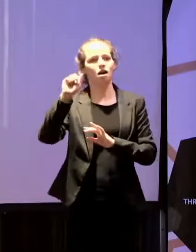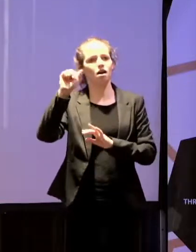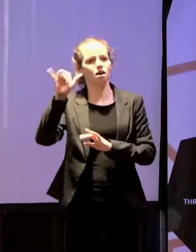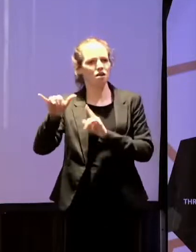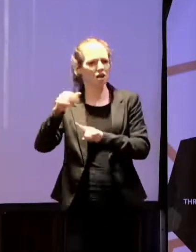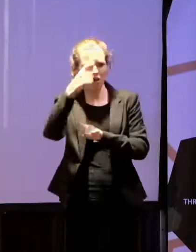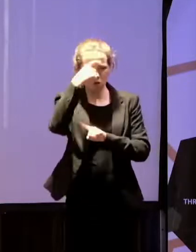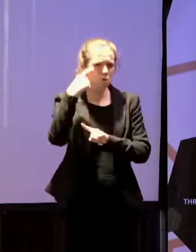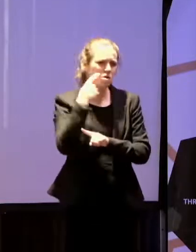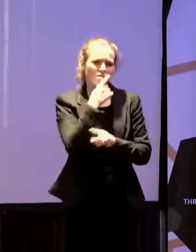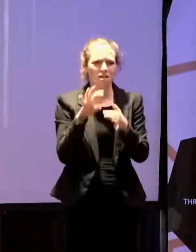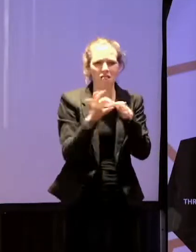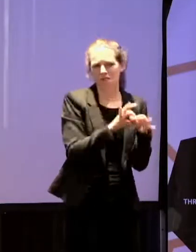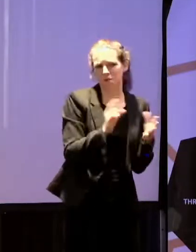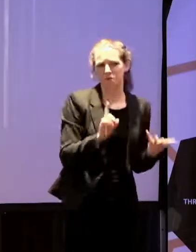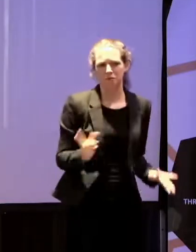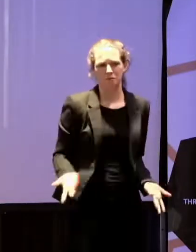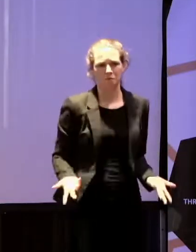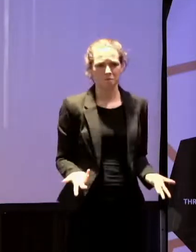Khoisan community?